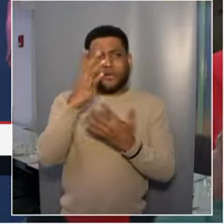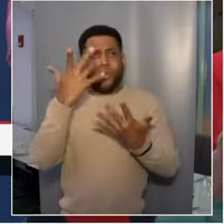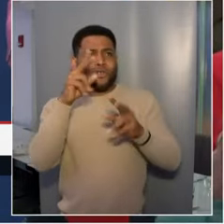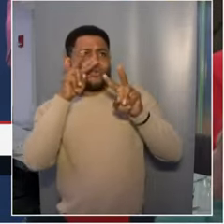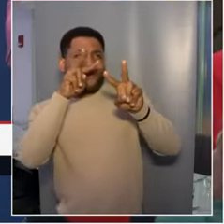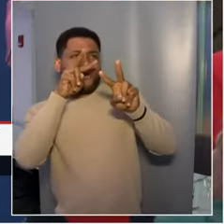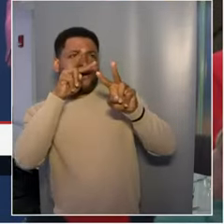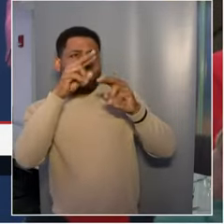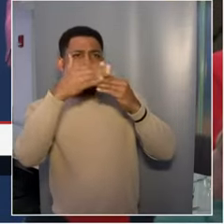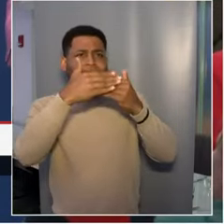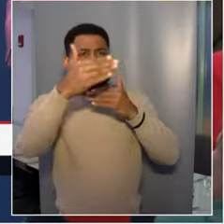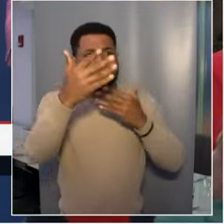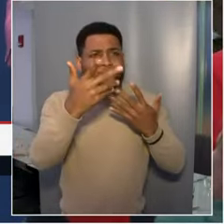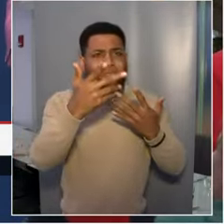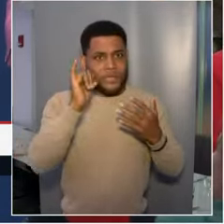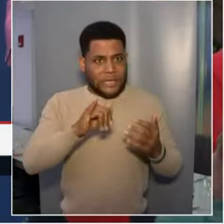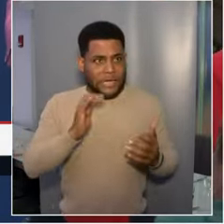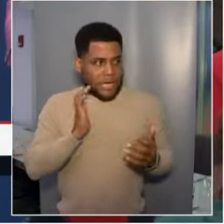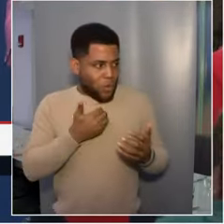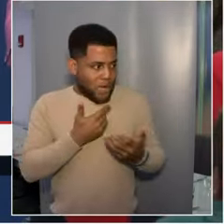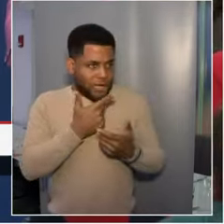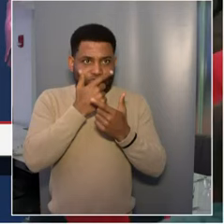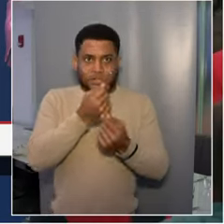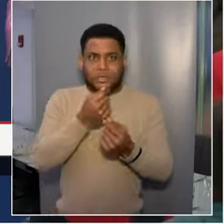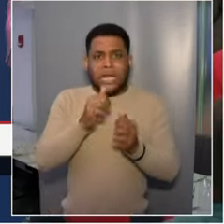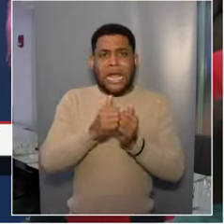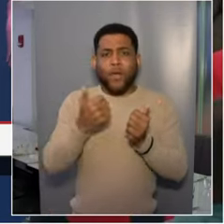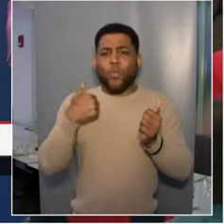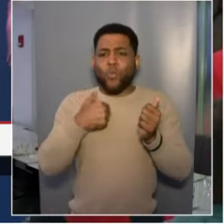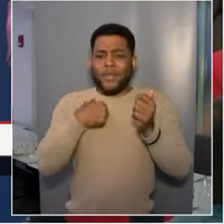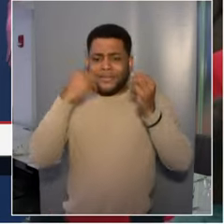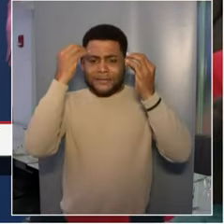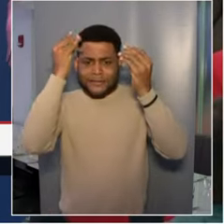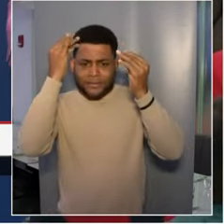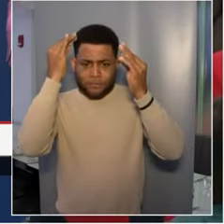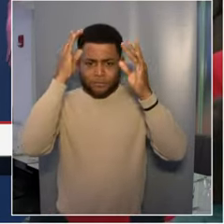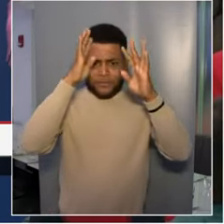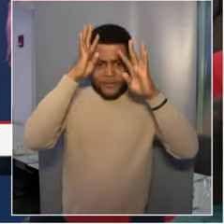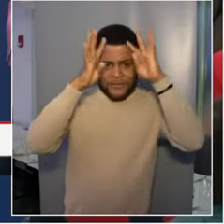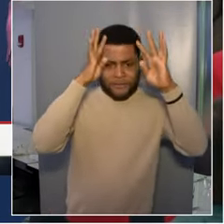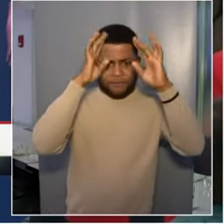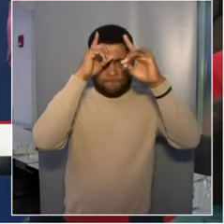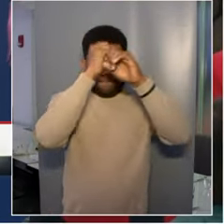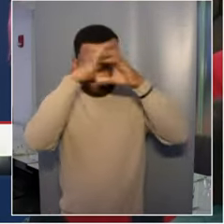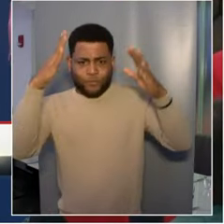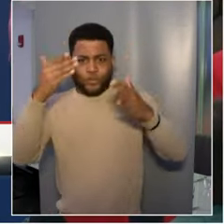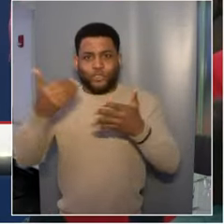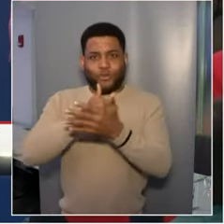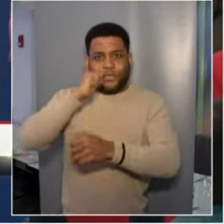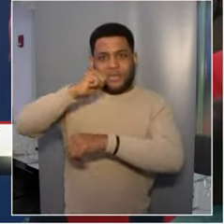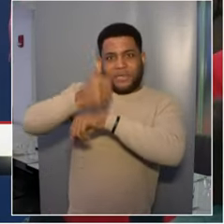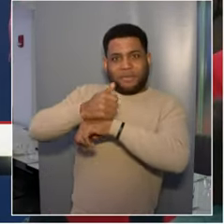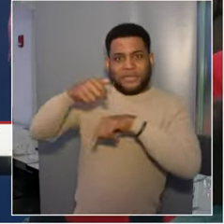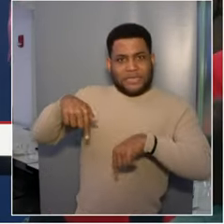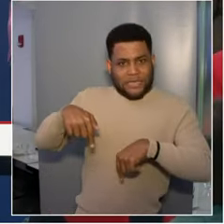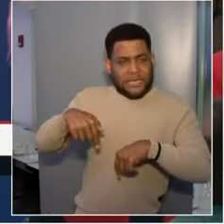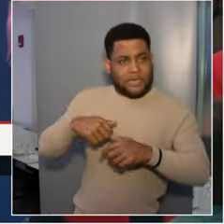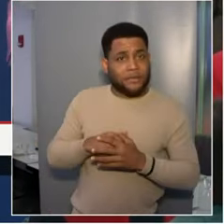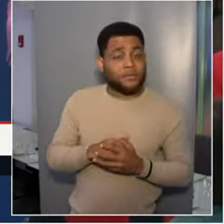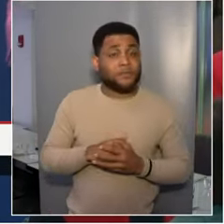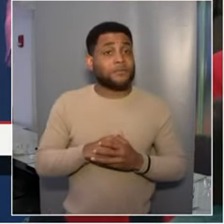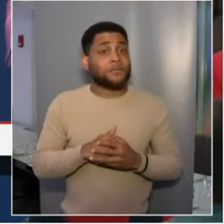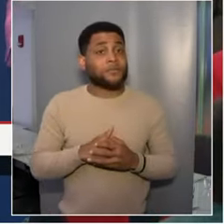going to reinvent, reimagine, be in this together. And the amount of work that